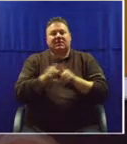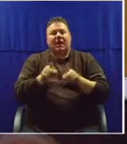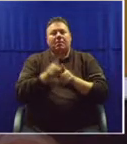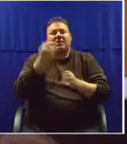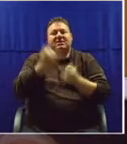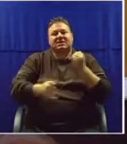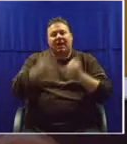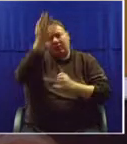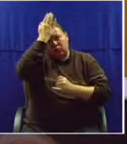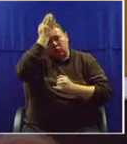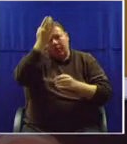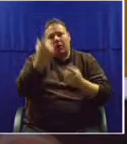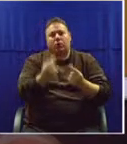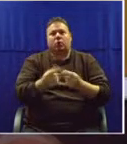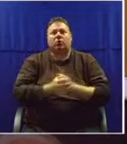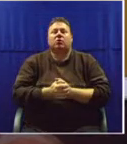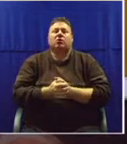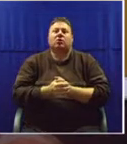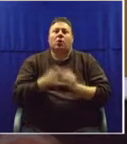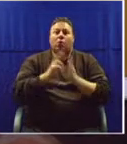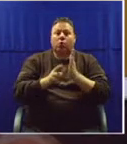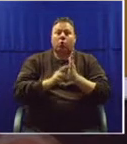mistake in terms of Rule 85.